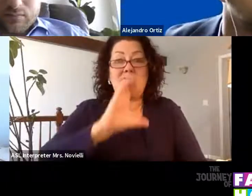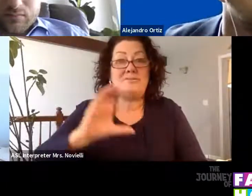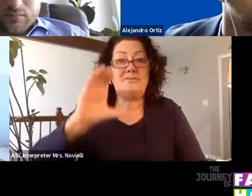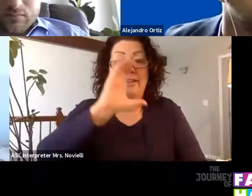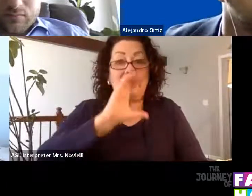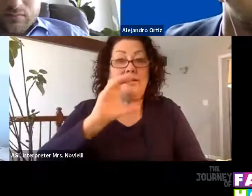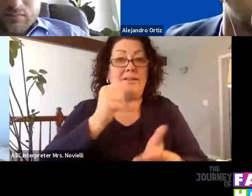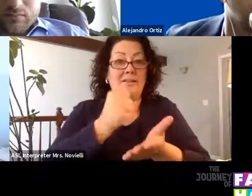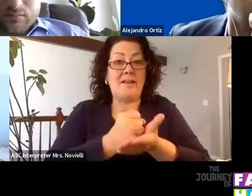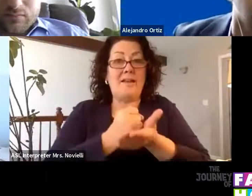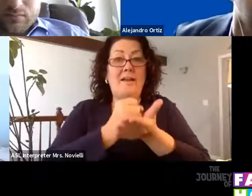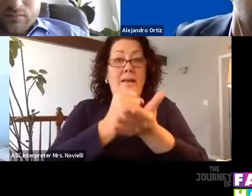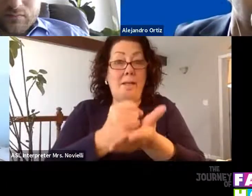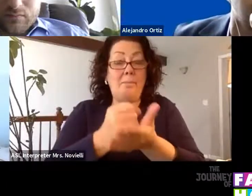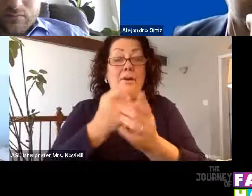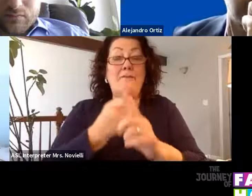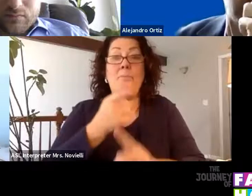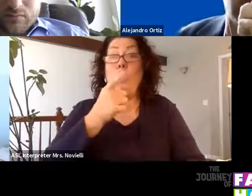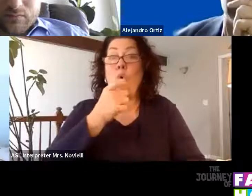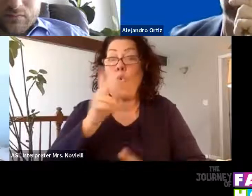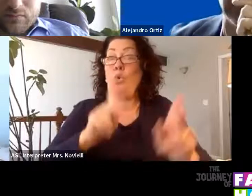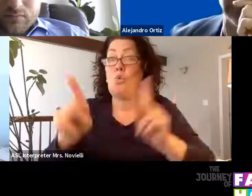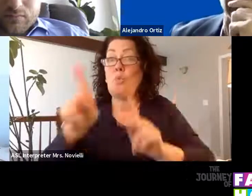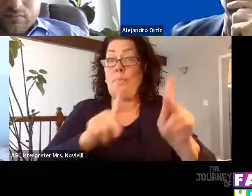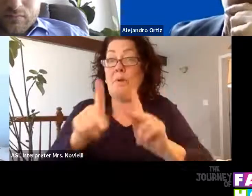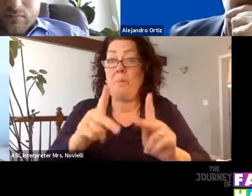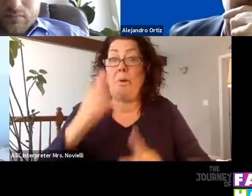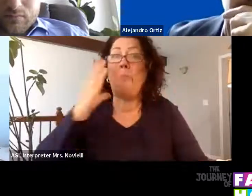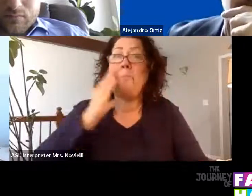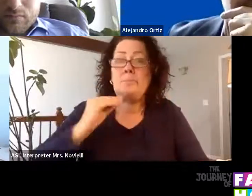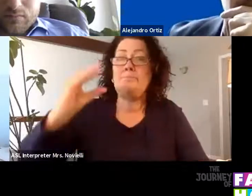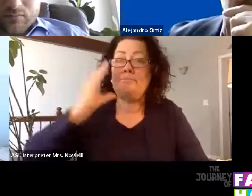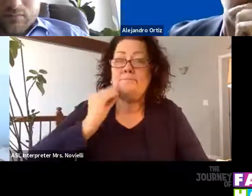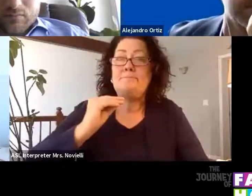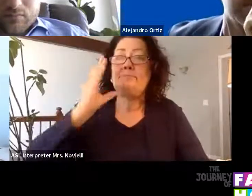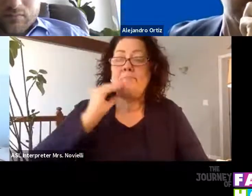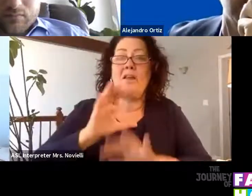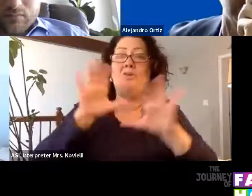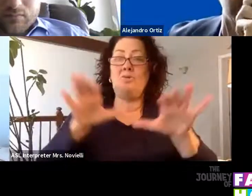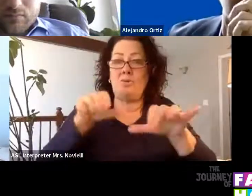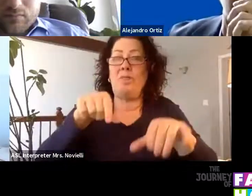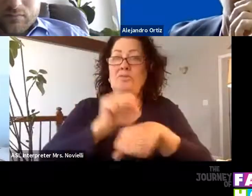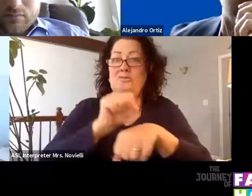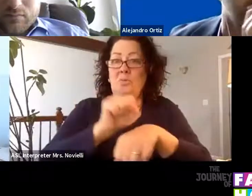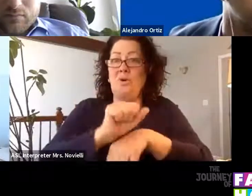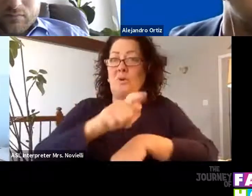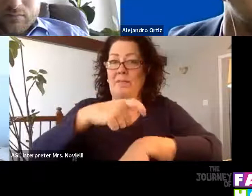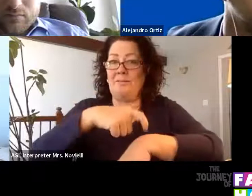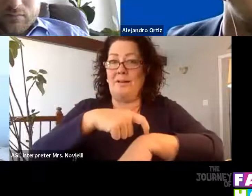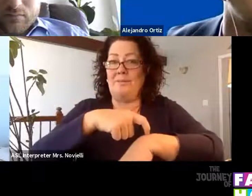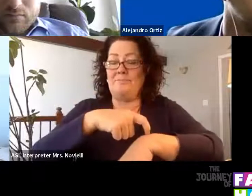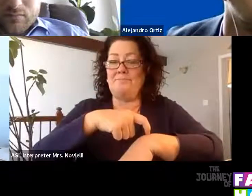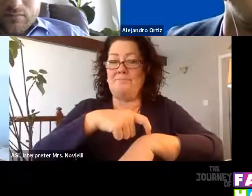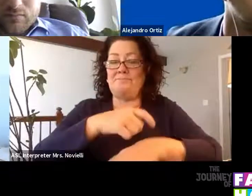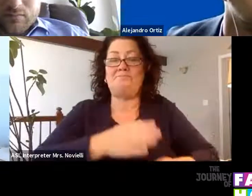assistance from experts who do this work all along. And the final thing I would say in terms of,